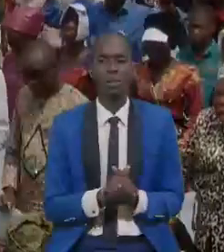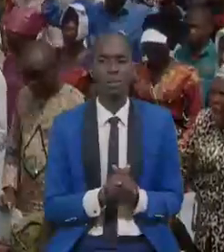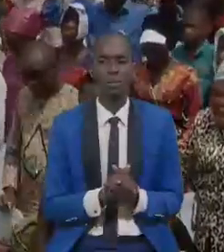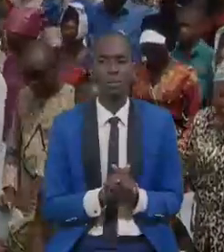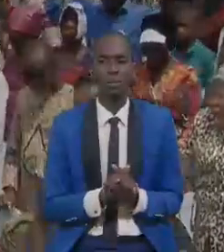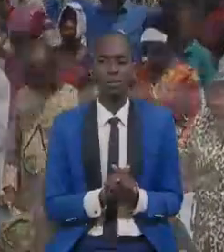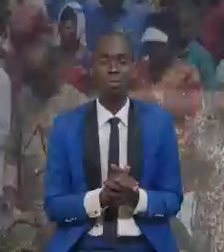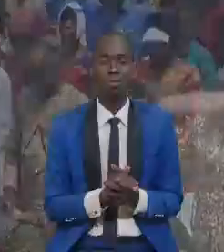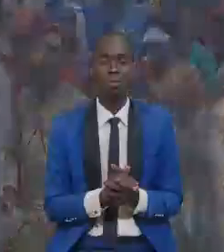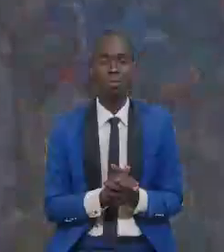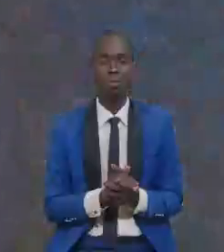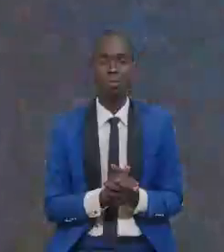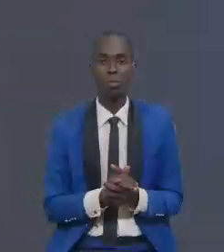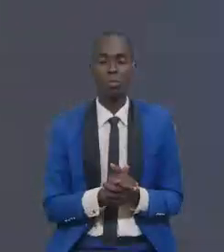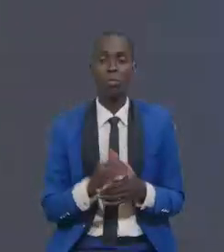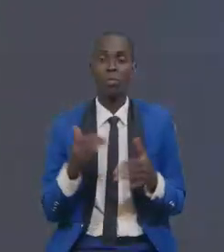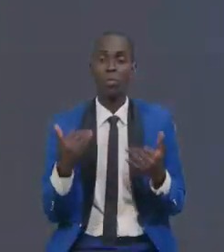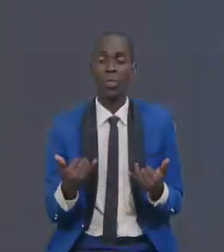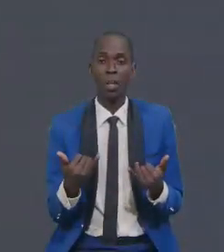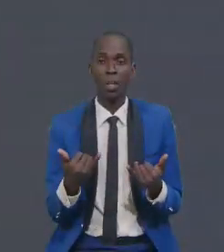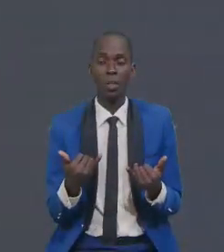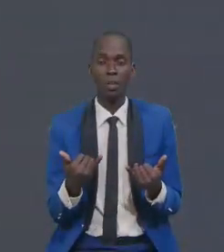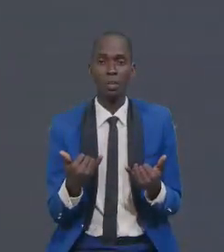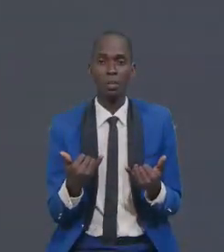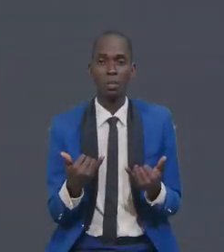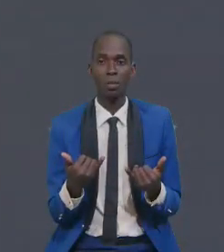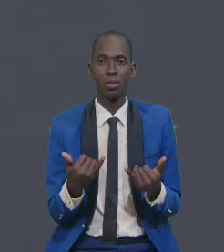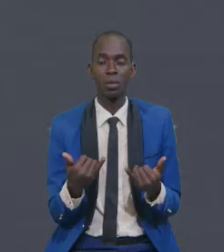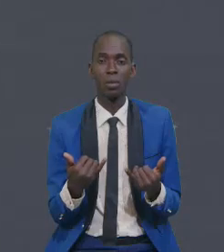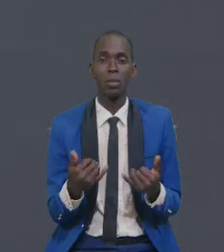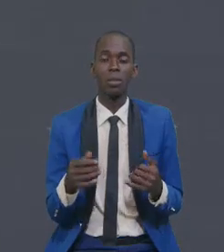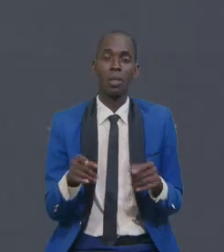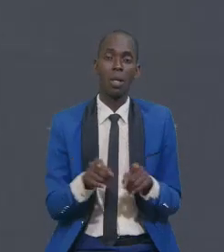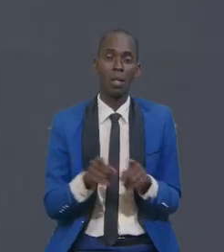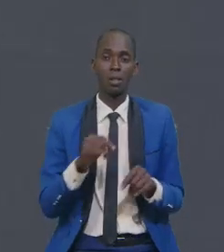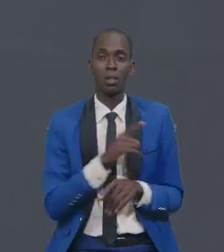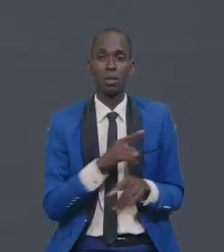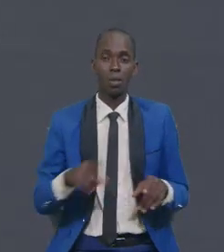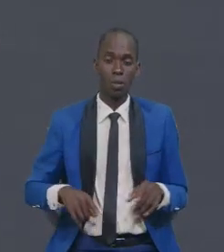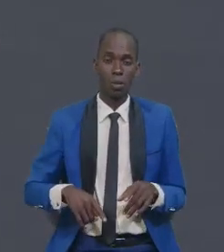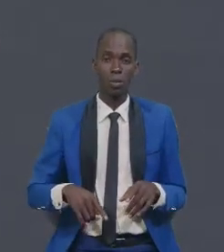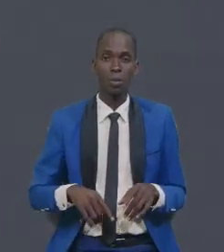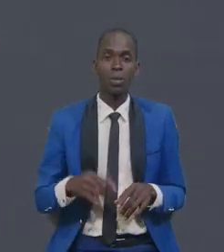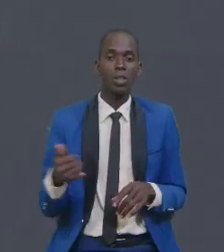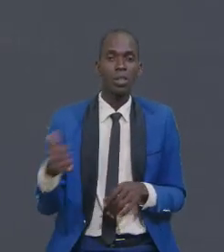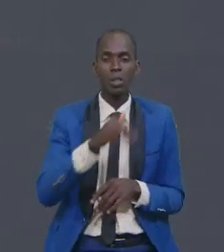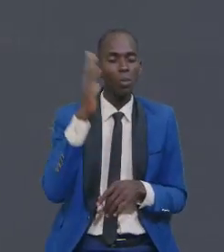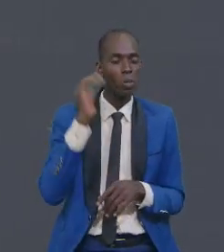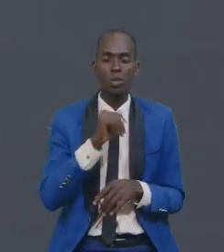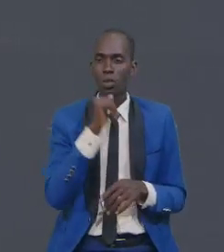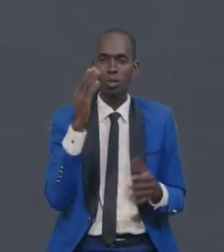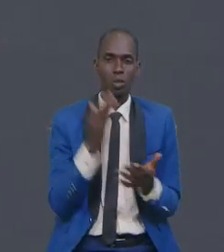Now, ask the Lord. They will not stop our prayer.